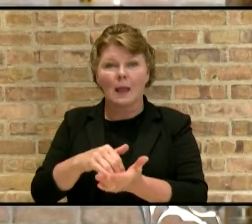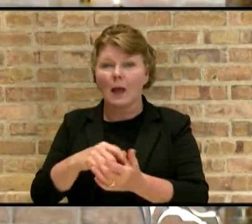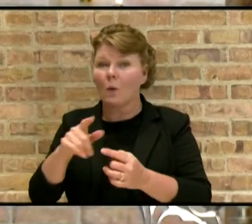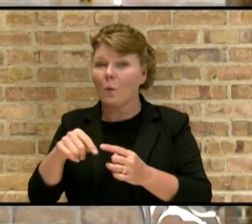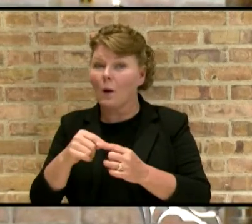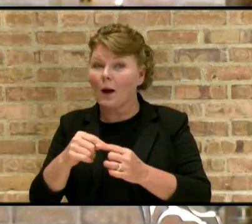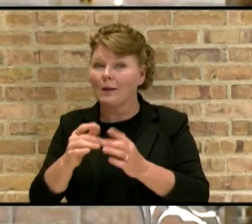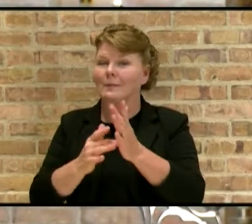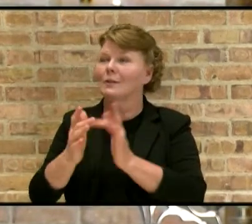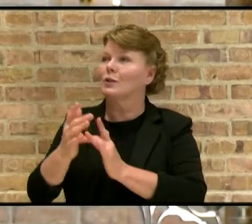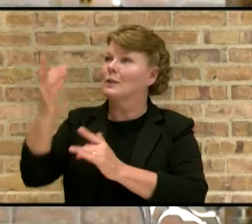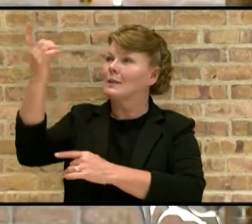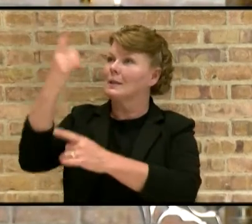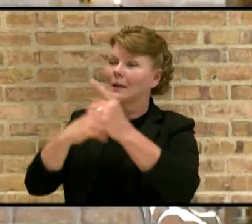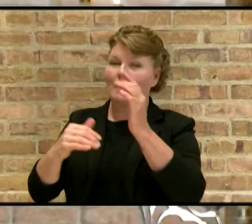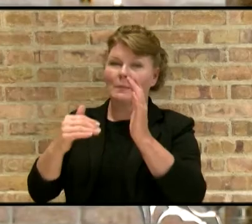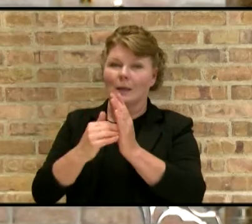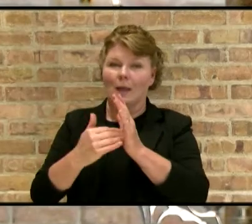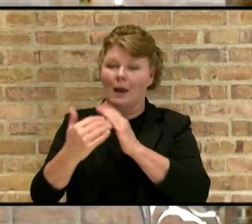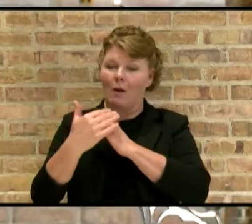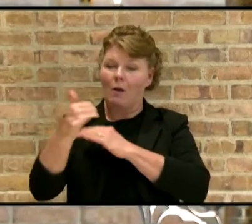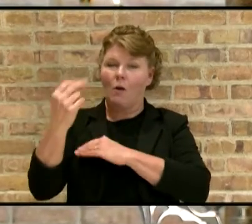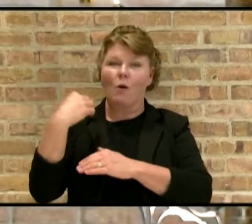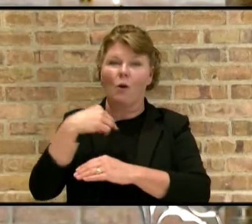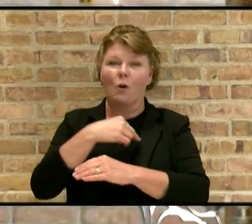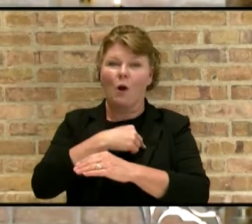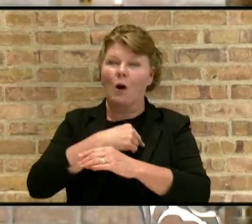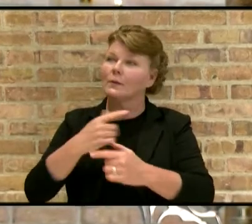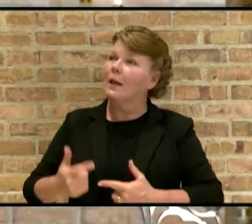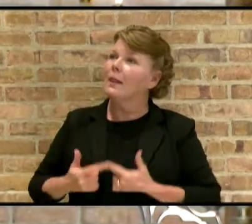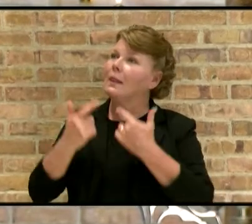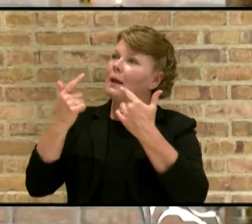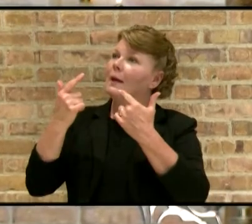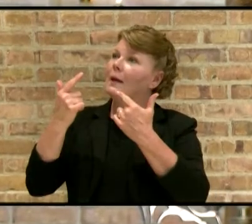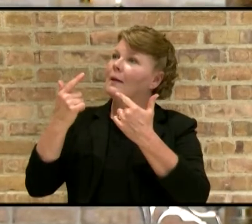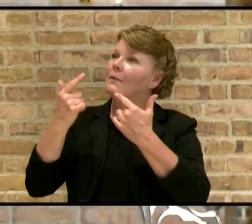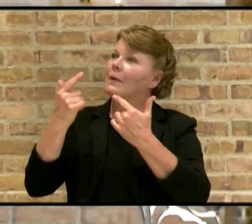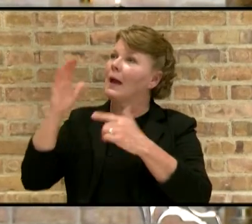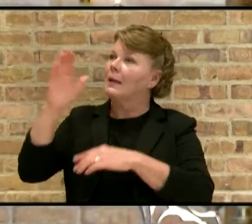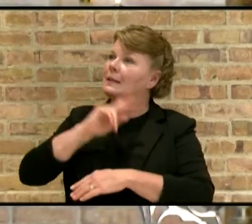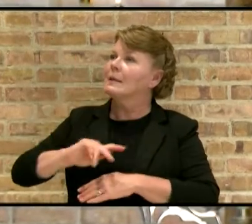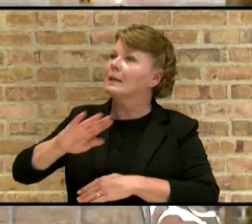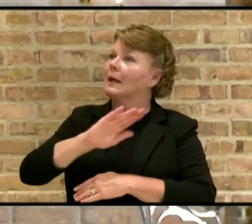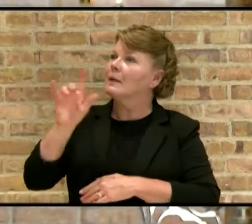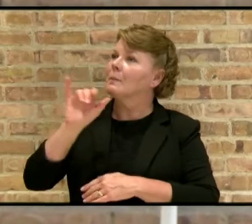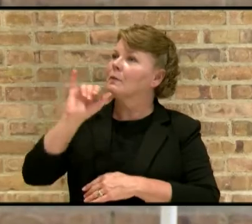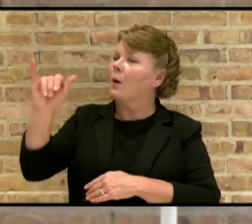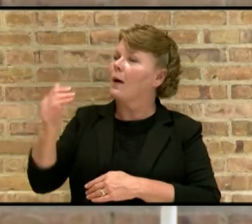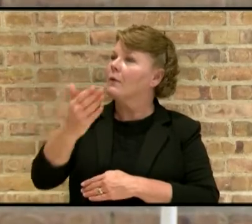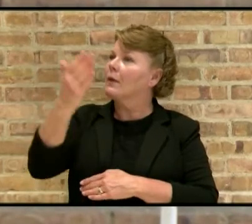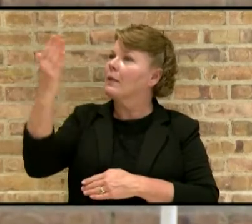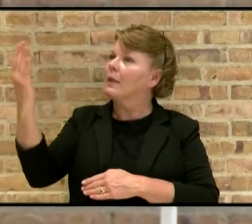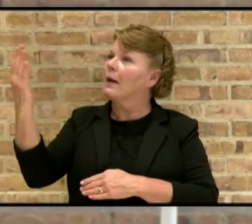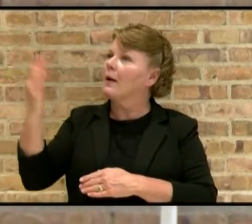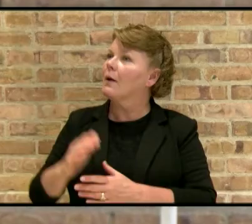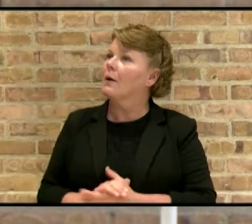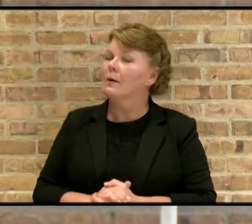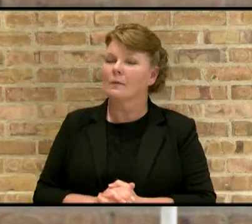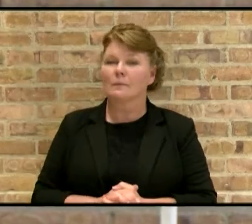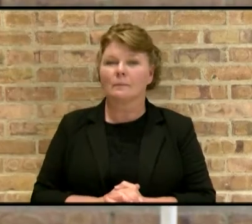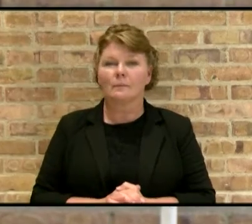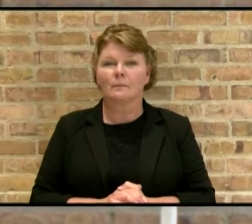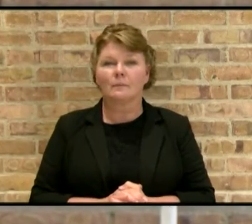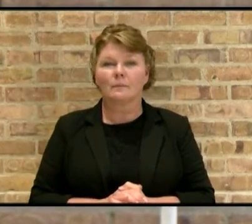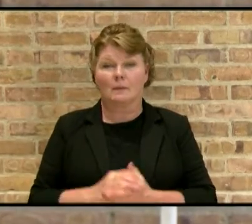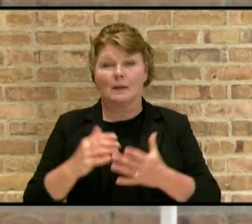when he calls us to his embracing arms to live with him in his kingdom forever. We